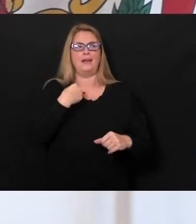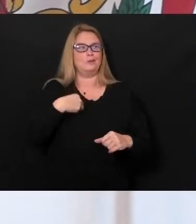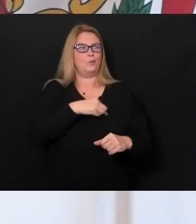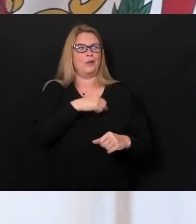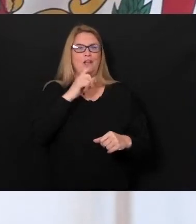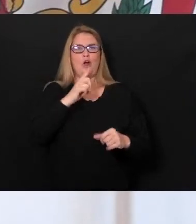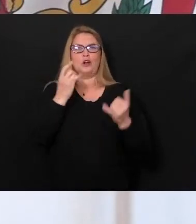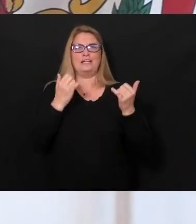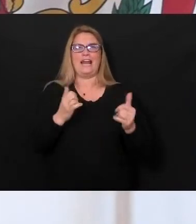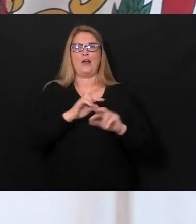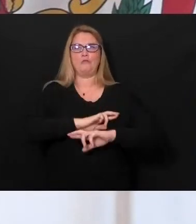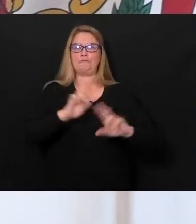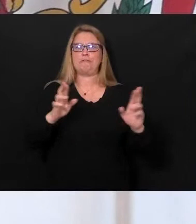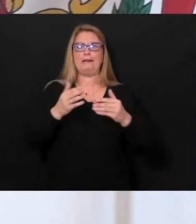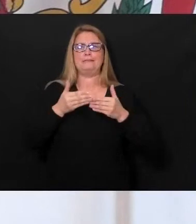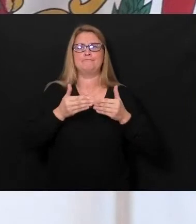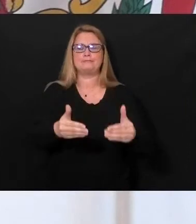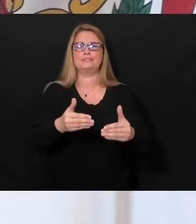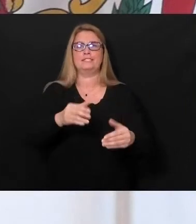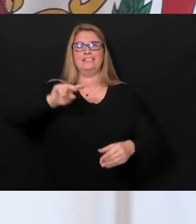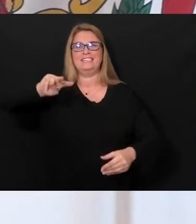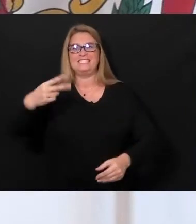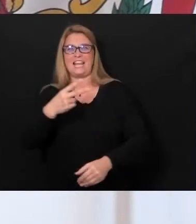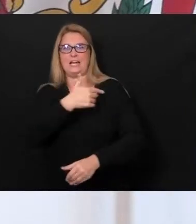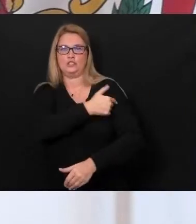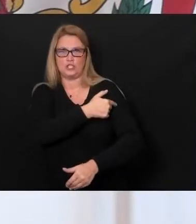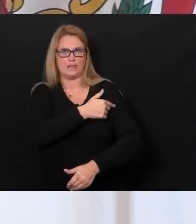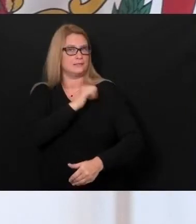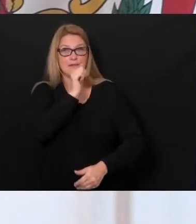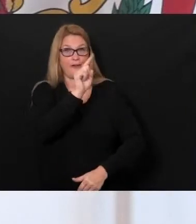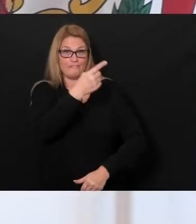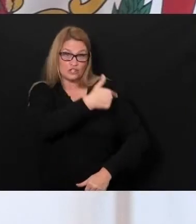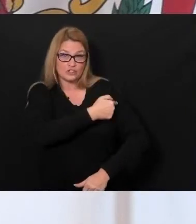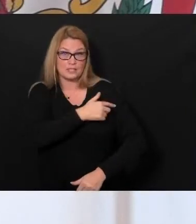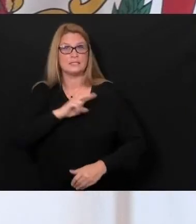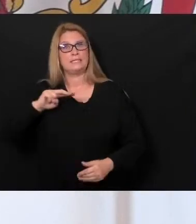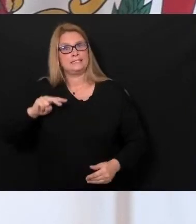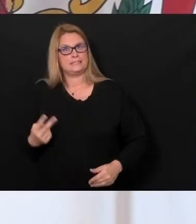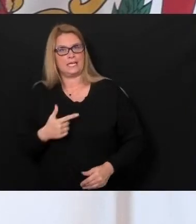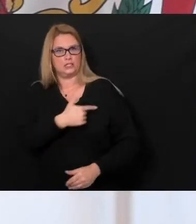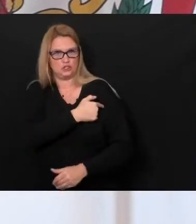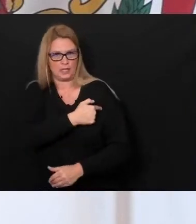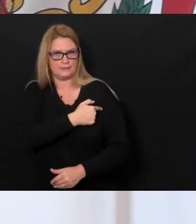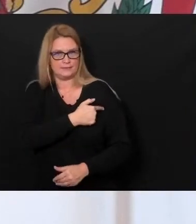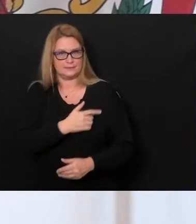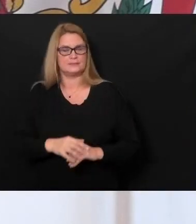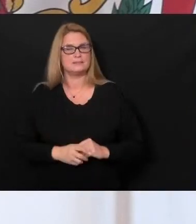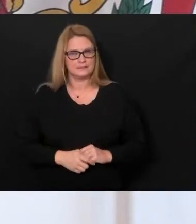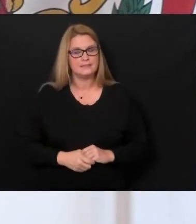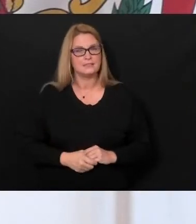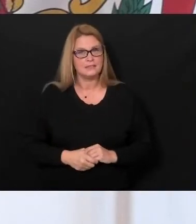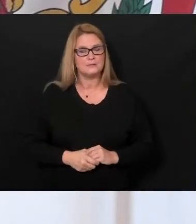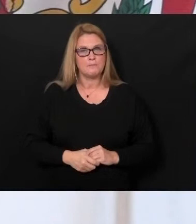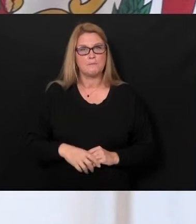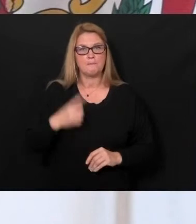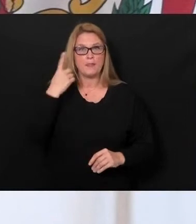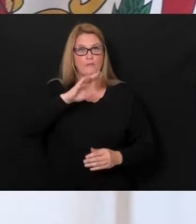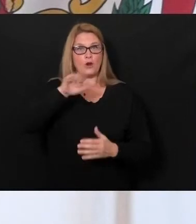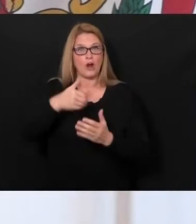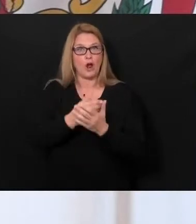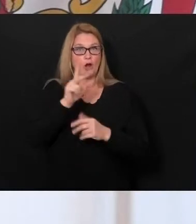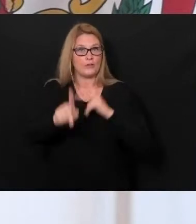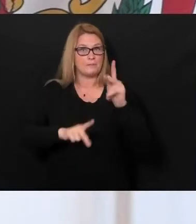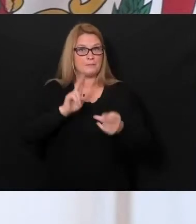glide path to finish up second round shots, not first round shots, but second round shots, to all the people